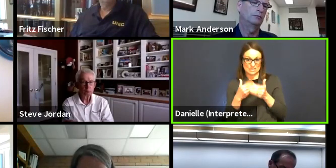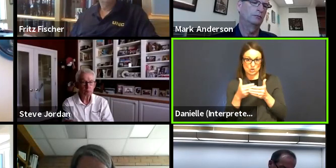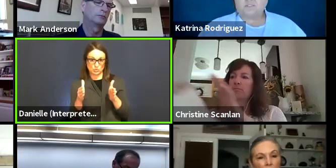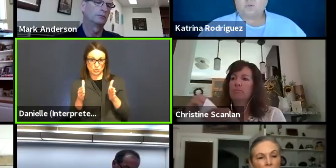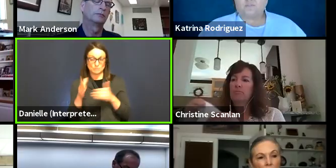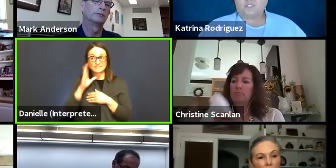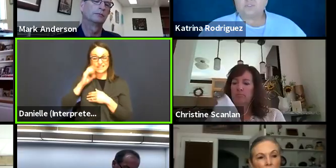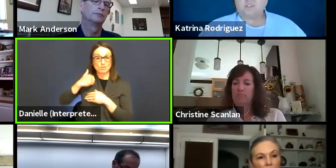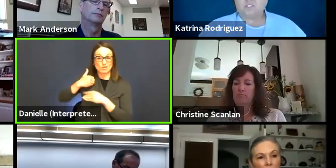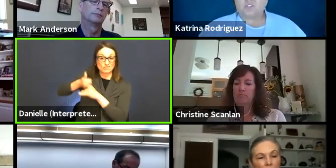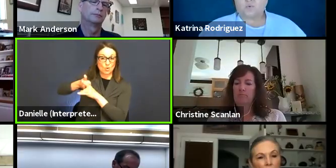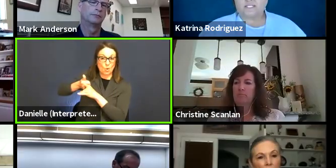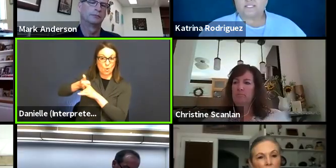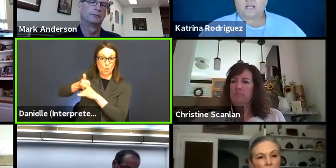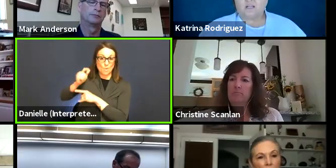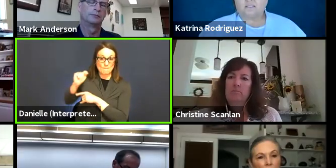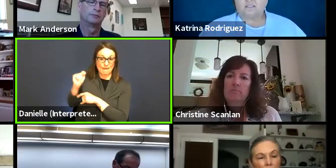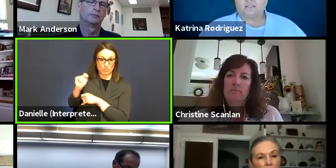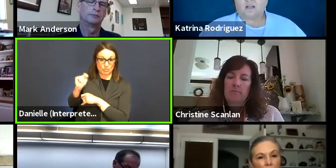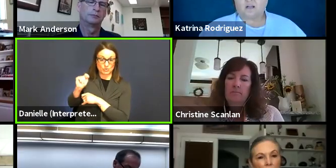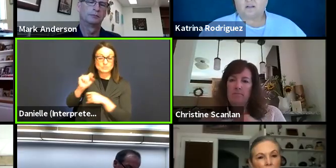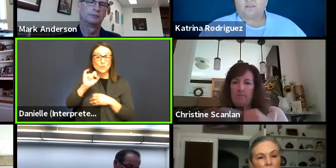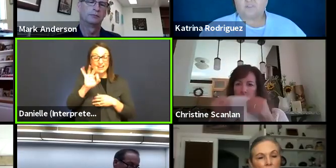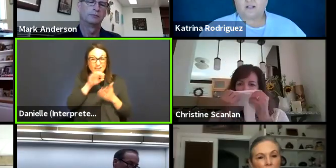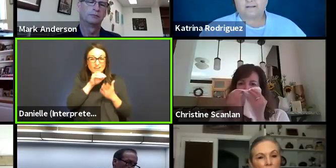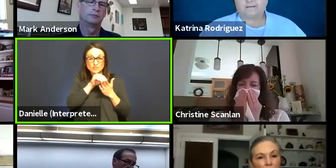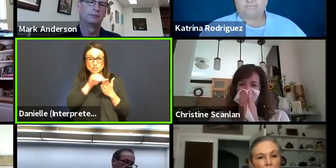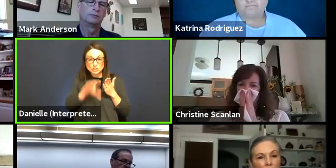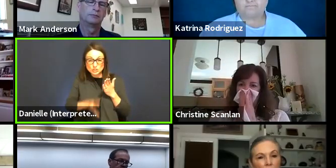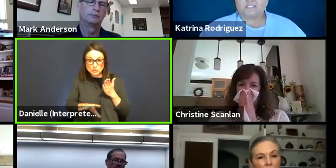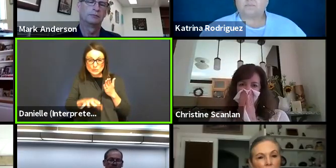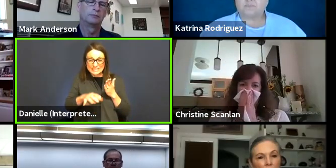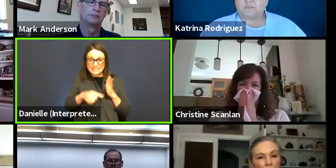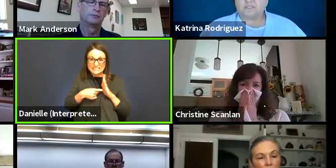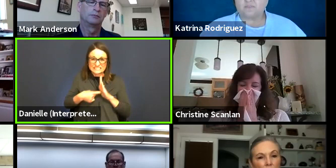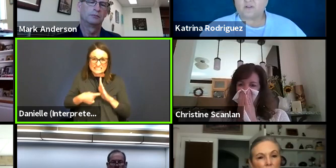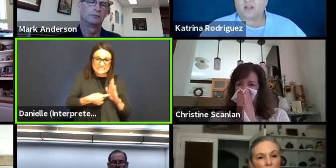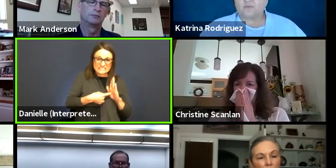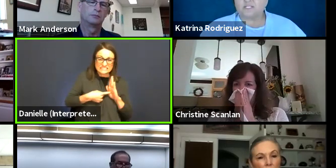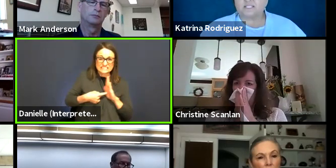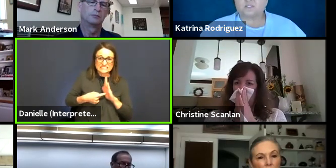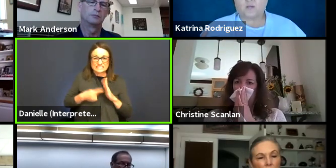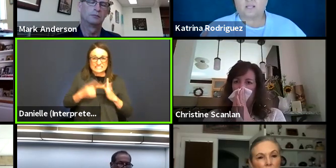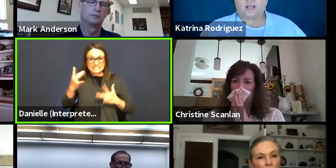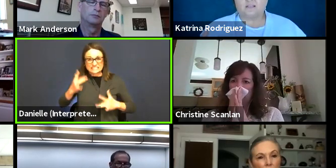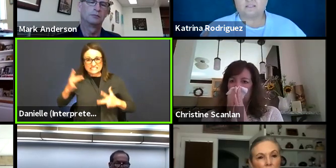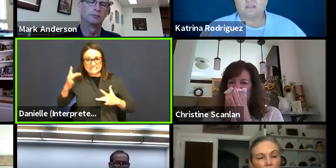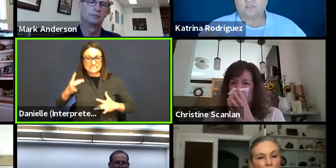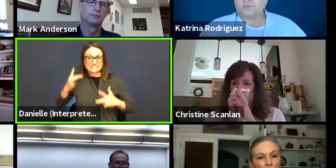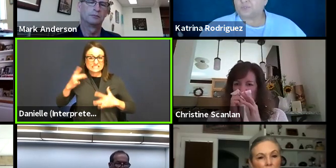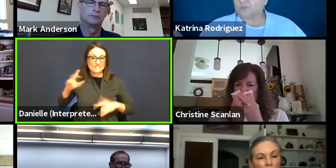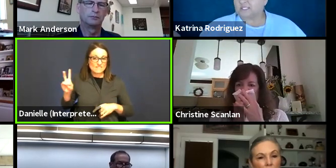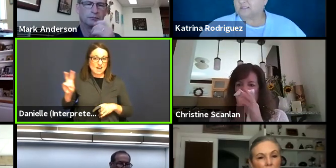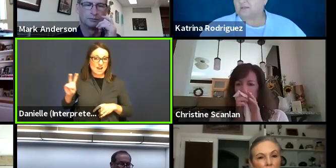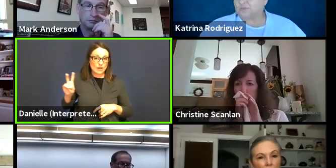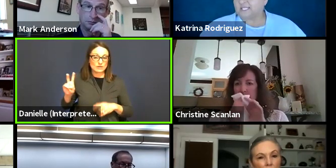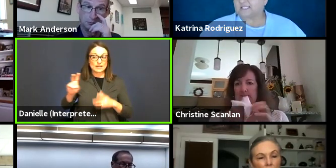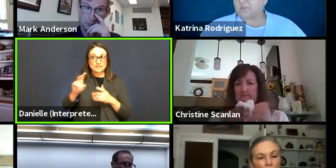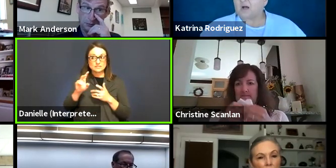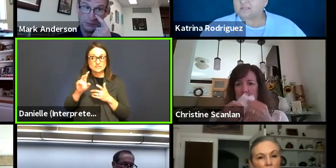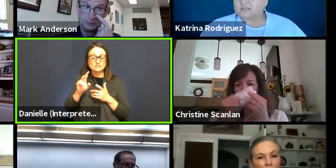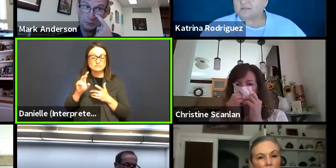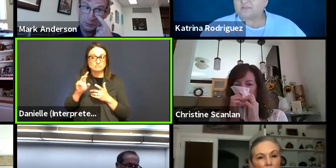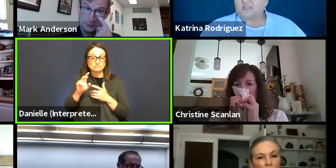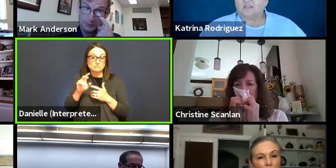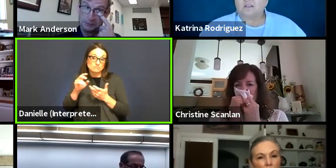bathrooms. So if a student is showing signs of symptoms of the virus, as well as those who